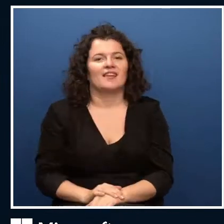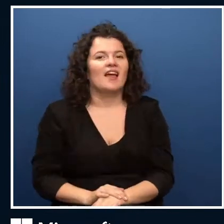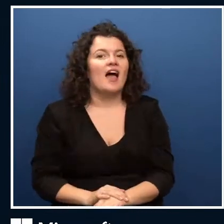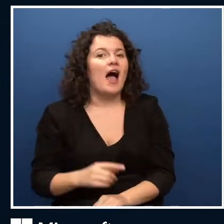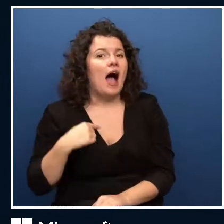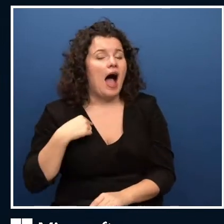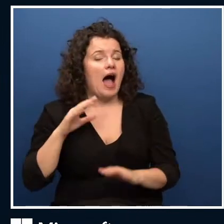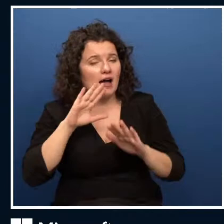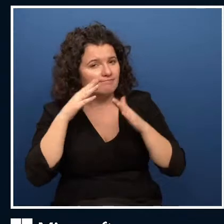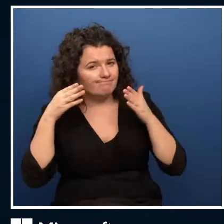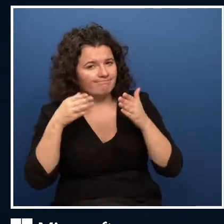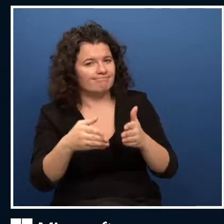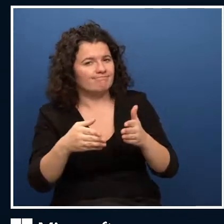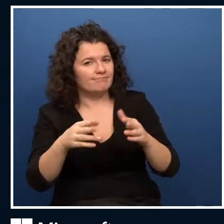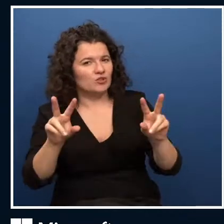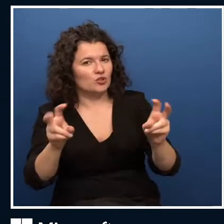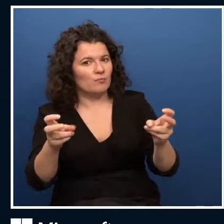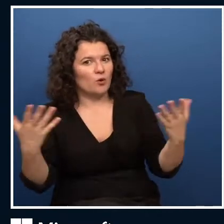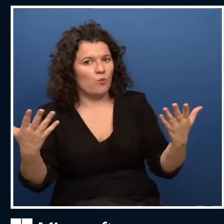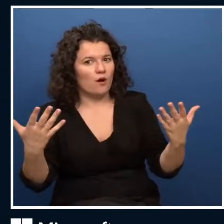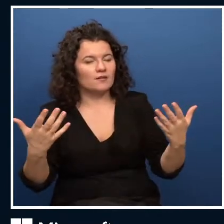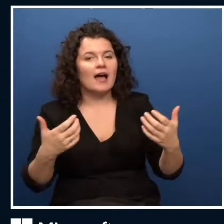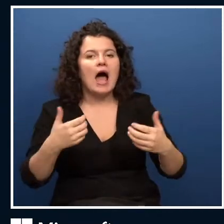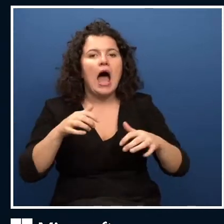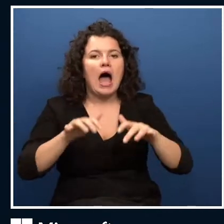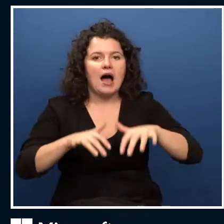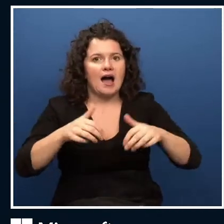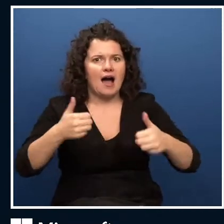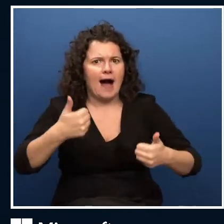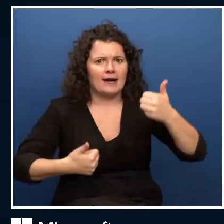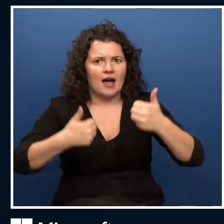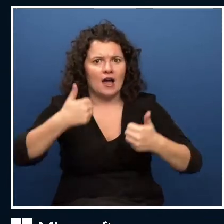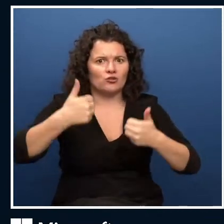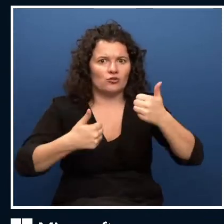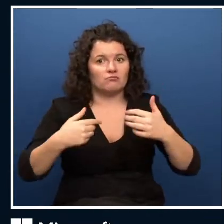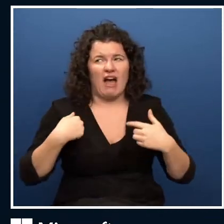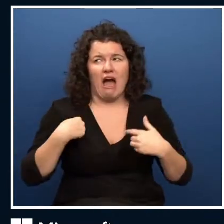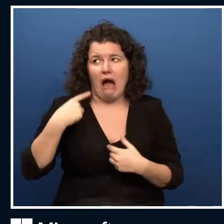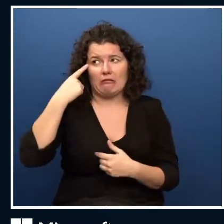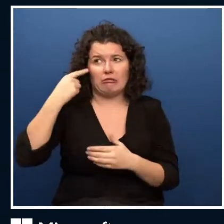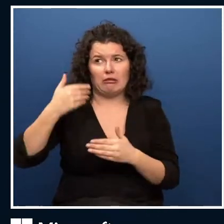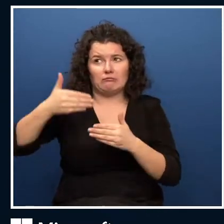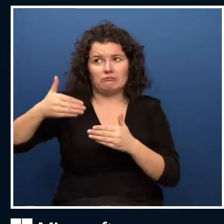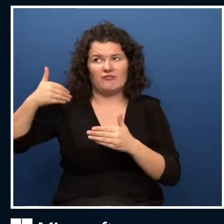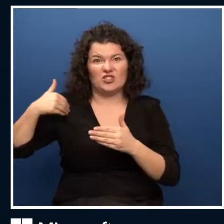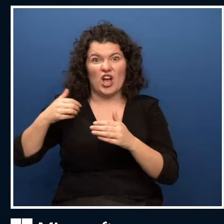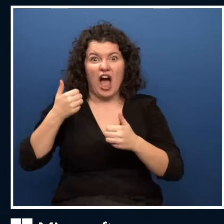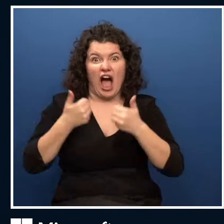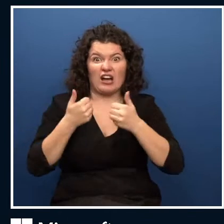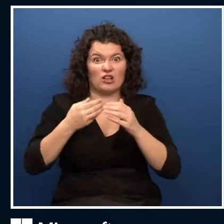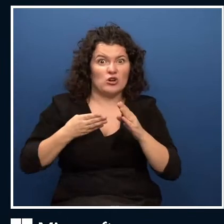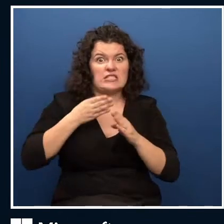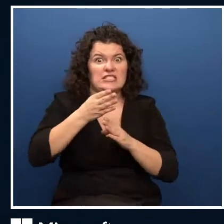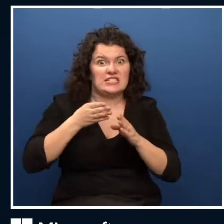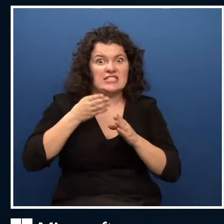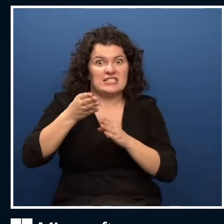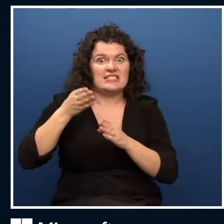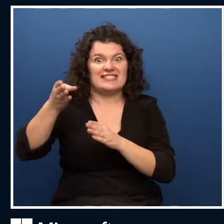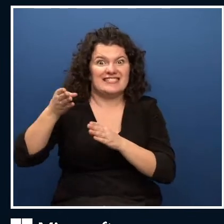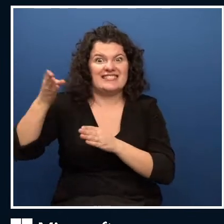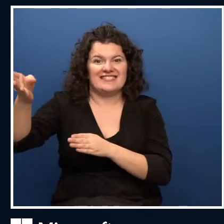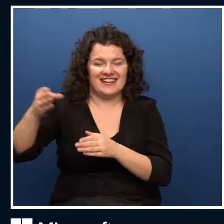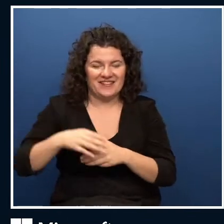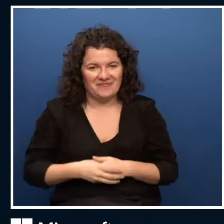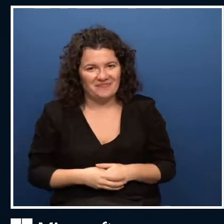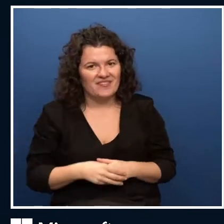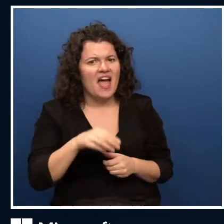specifically in like hackathons. And at almost every hackathon I've attended, I've implemented AI in some form. And so